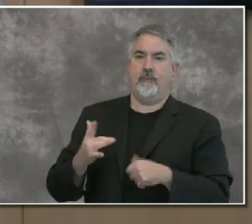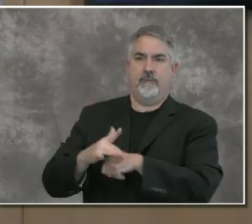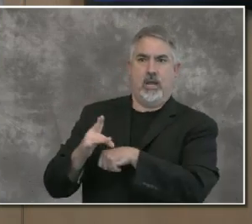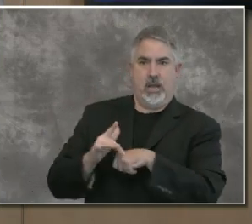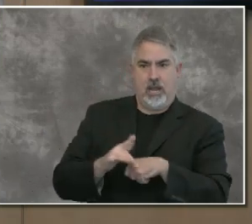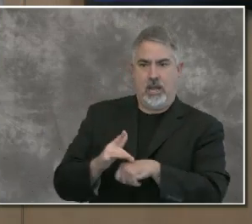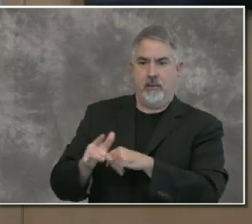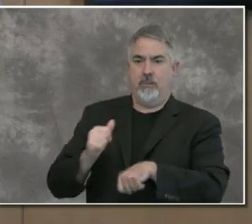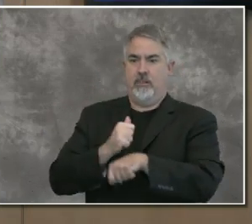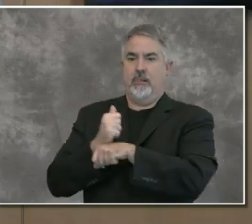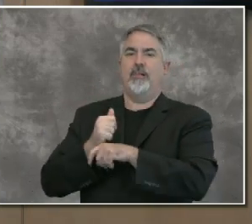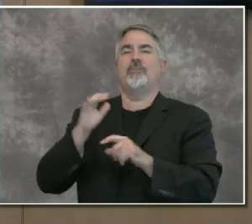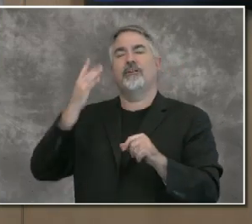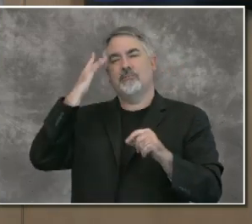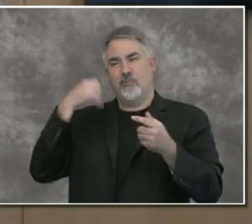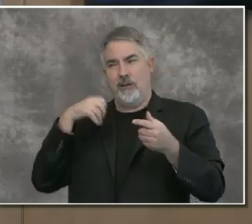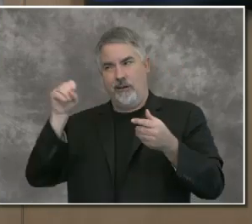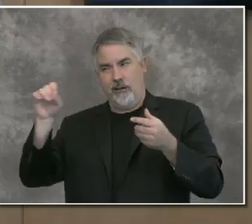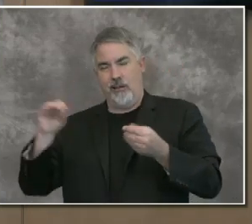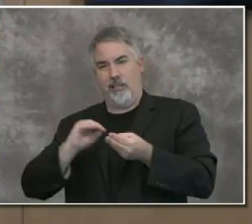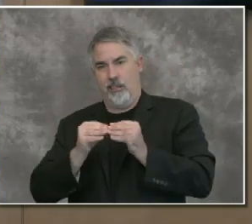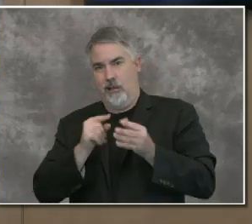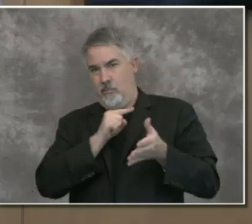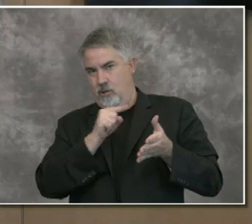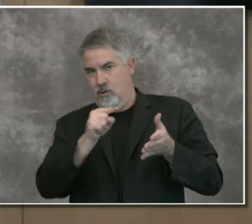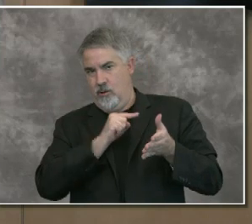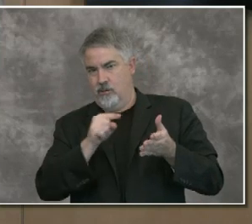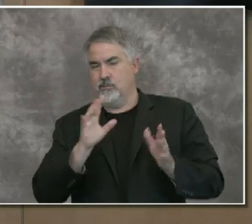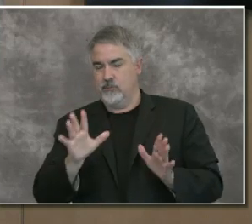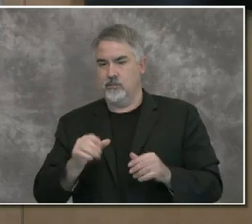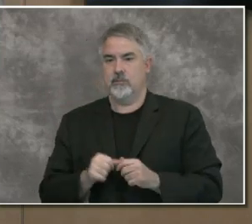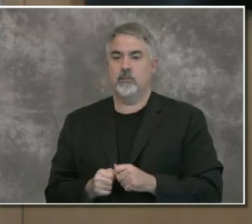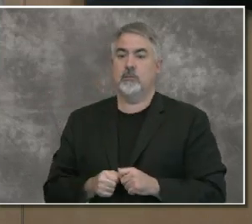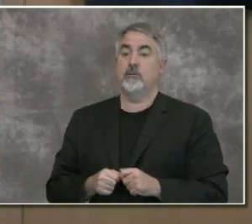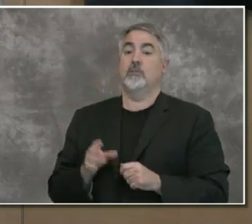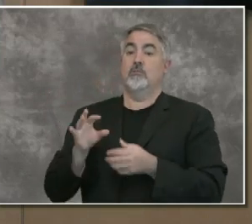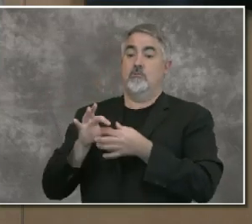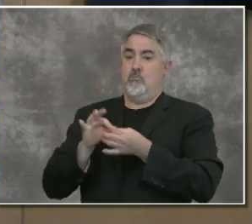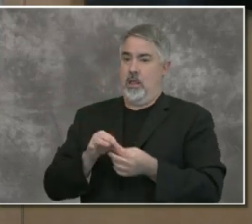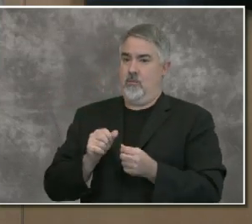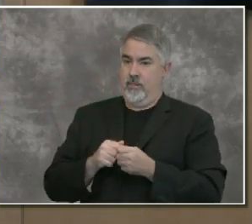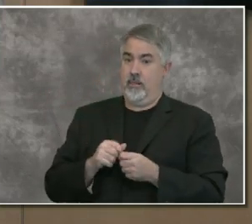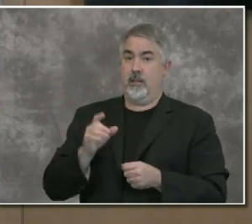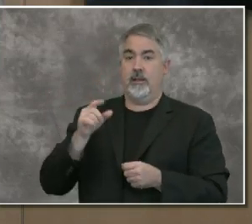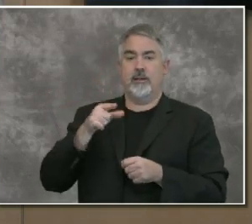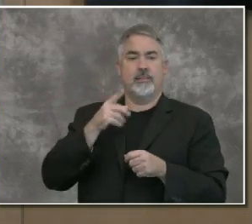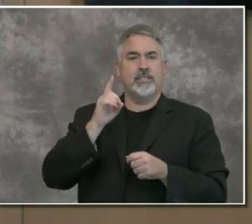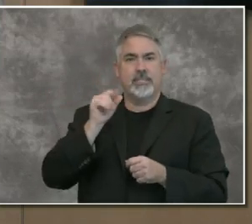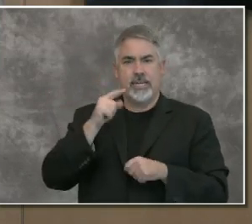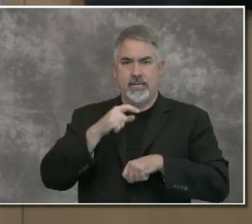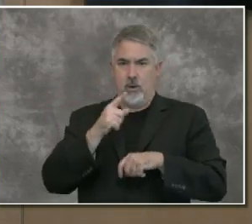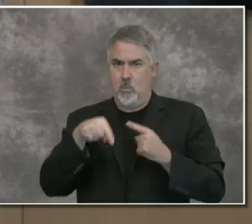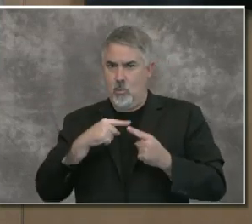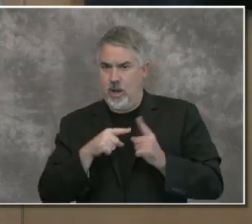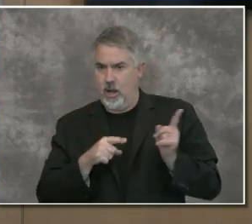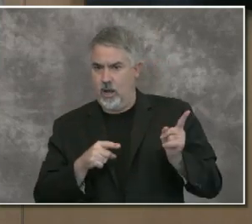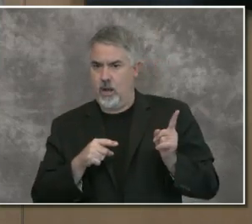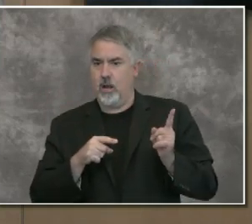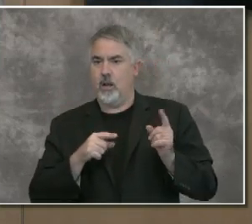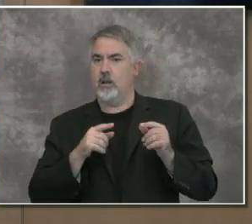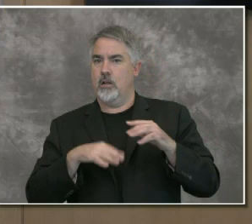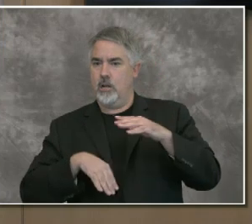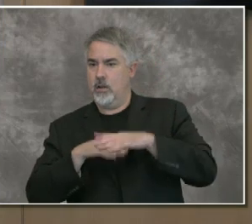I just referenced a little while ago. As it relates to what is the date we will hit that, I believe we sufficiently covered that question